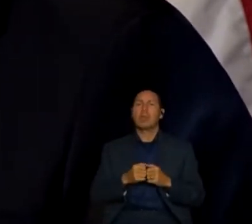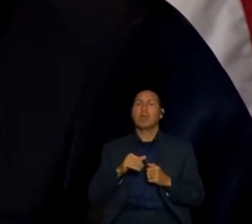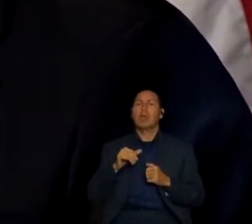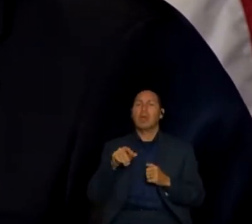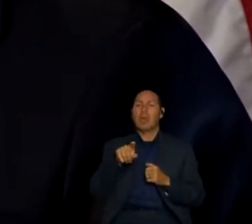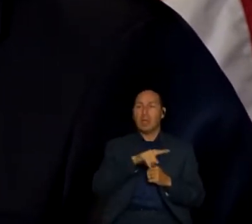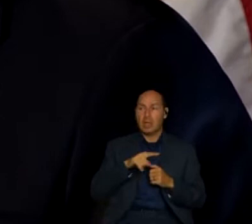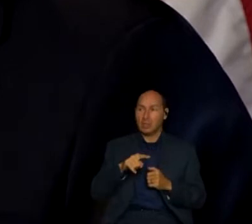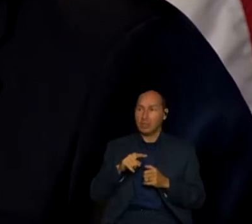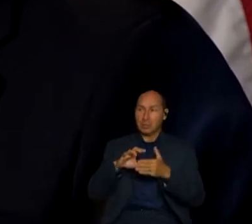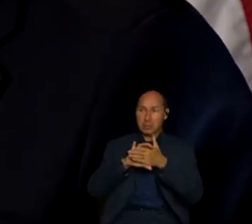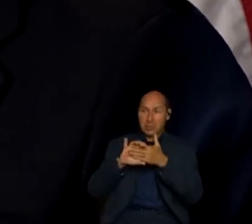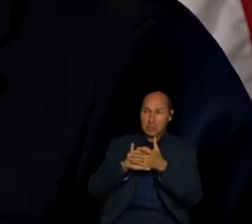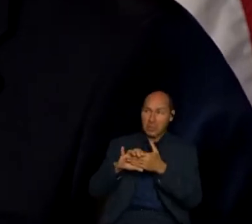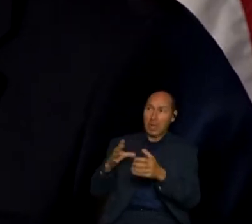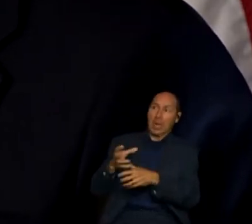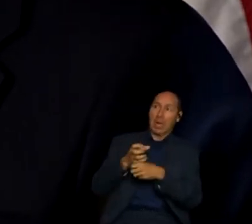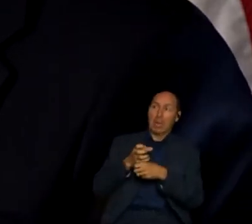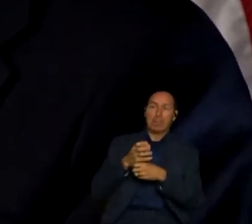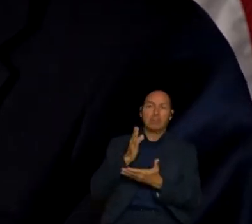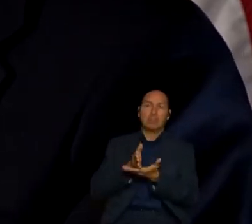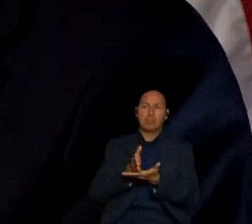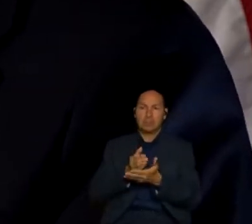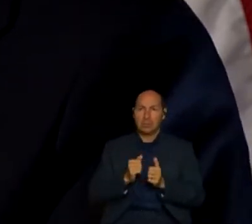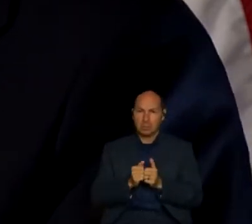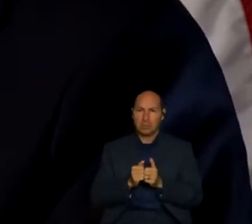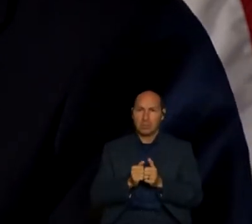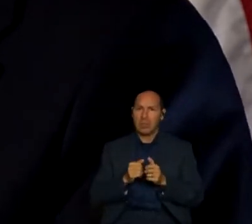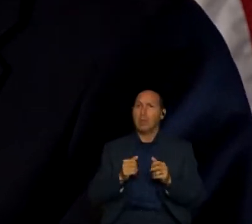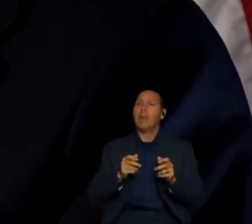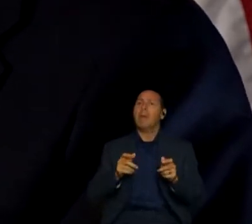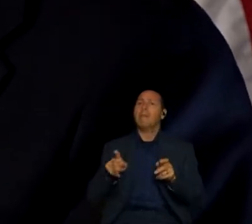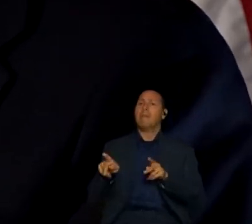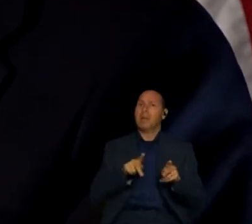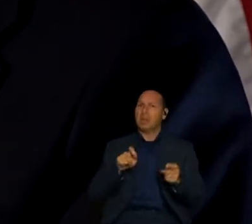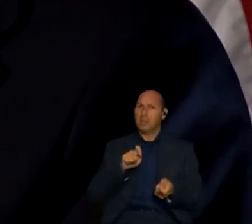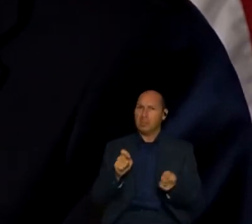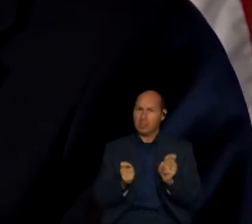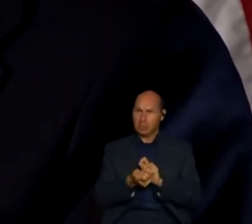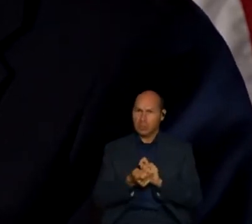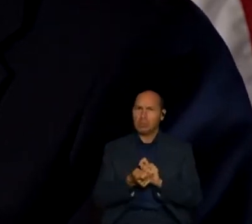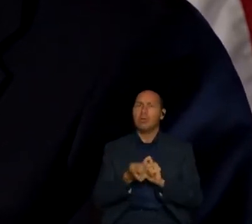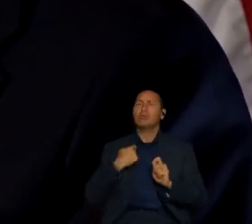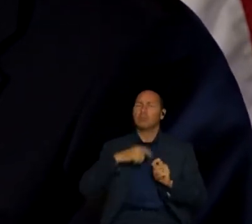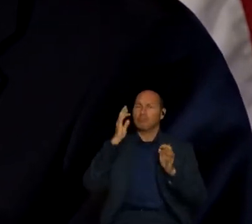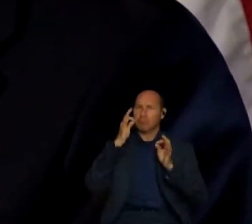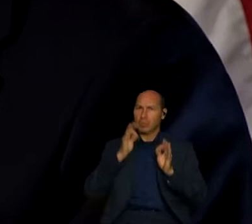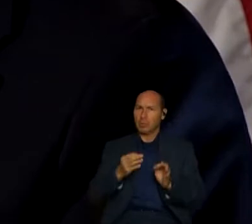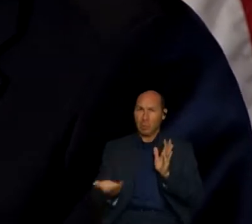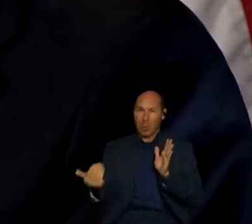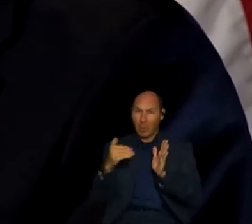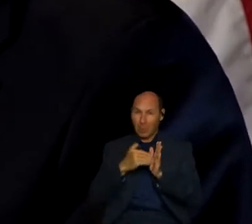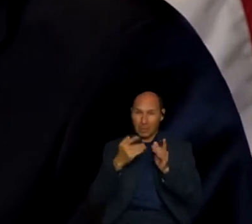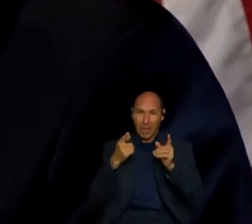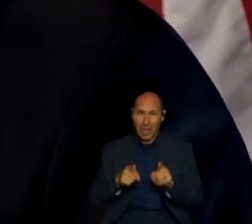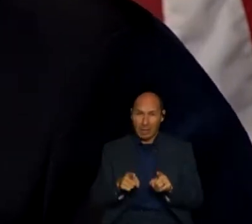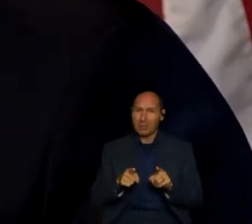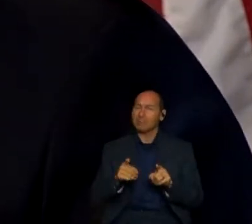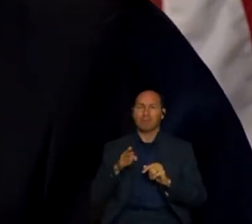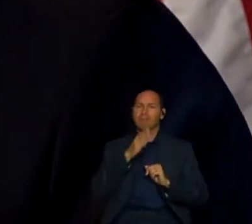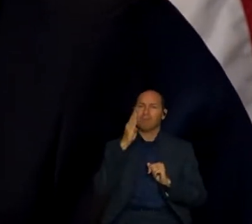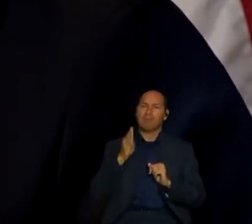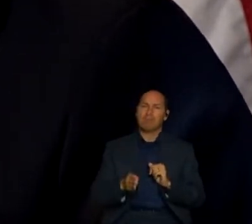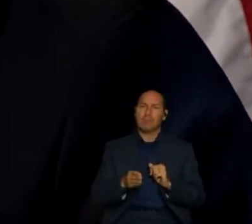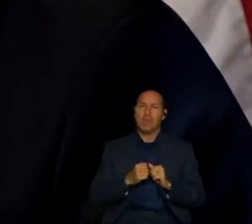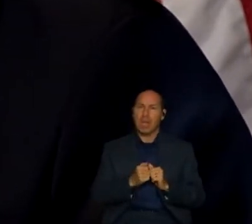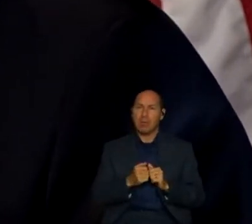receiving pension checks. With the plan of adjustment, we can be certain that is never going to happen again. There is never going to be